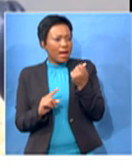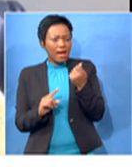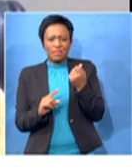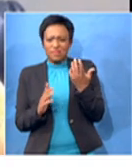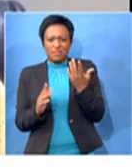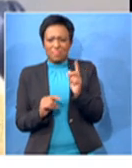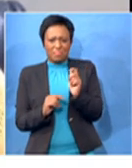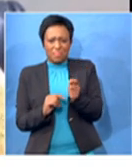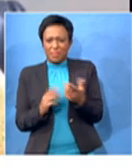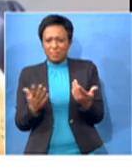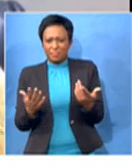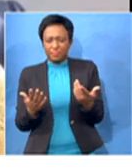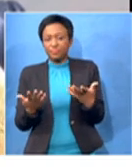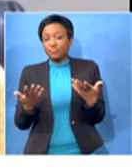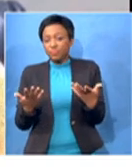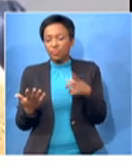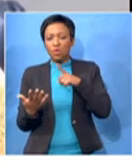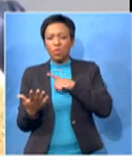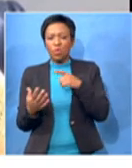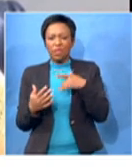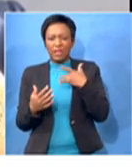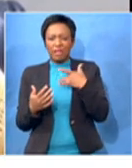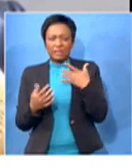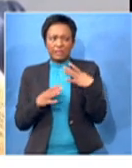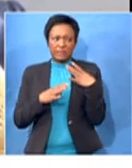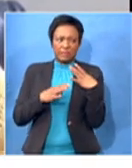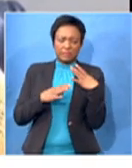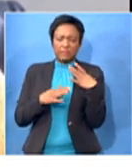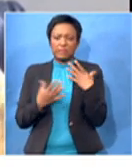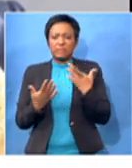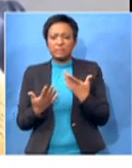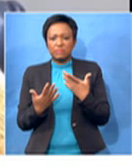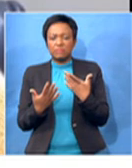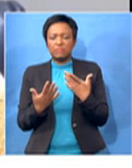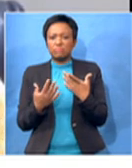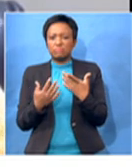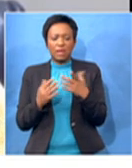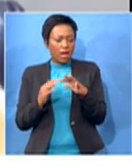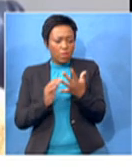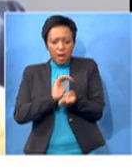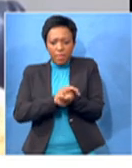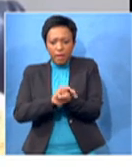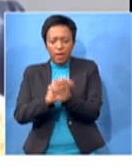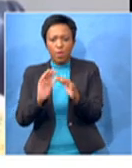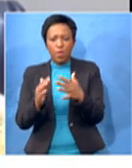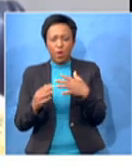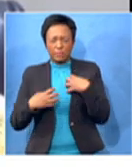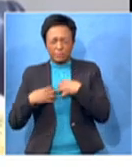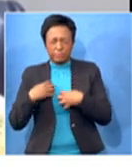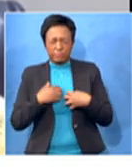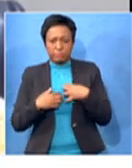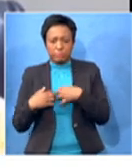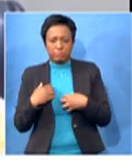or just being burdened with how this thing happens, because it's extreme sport. I